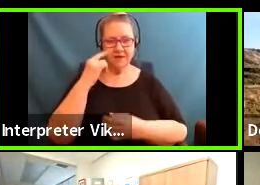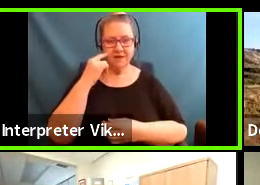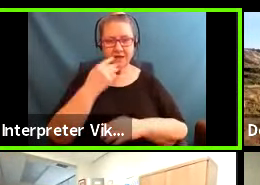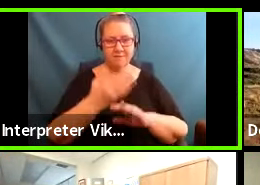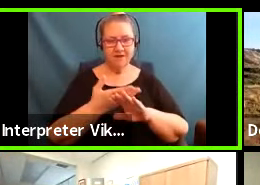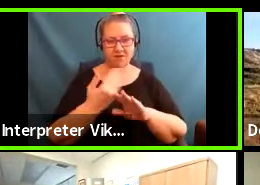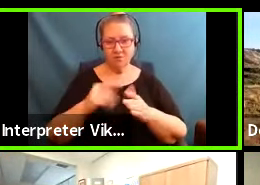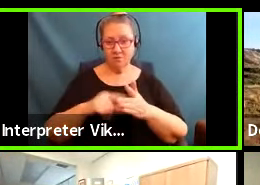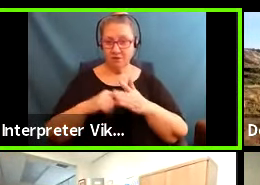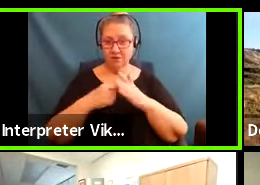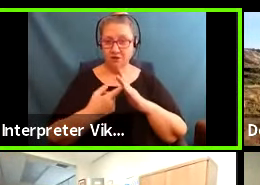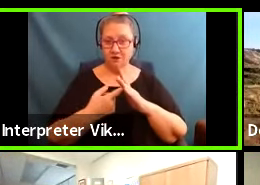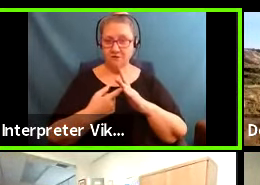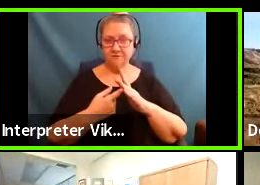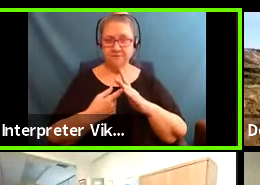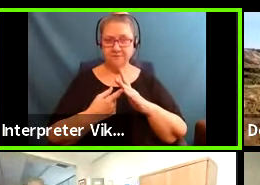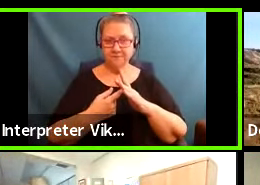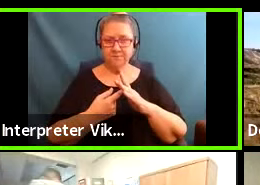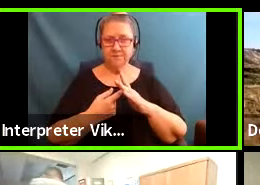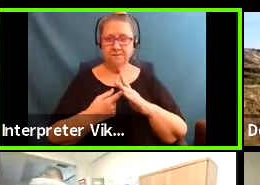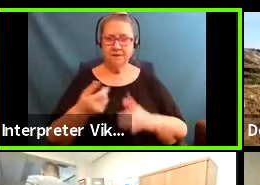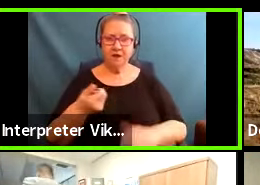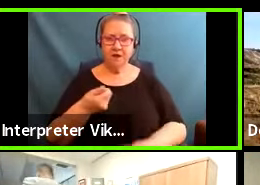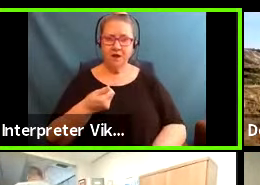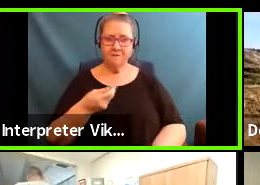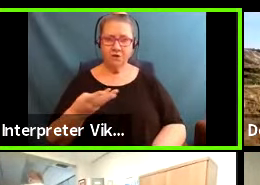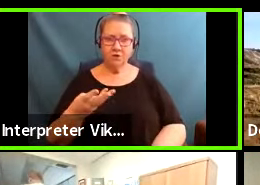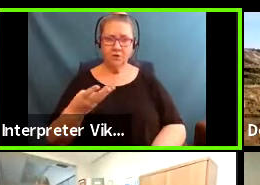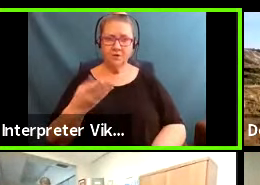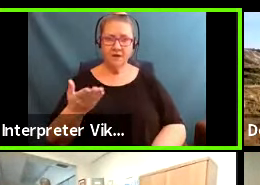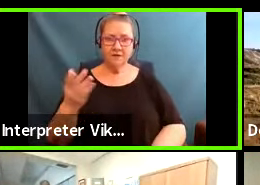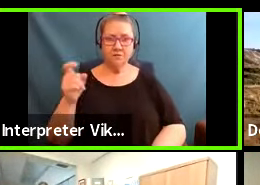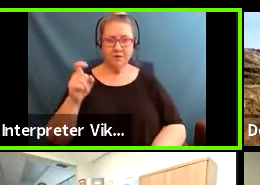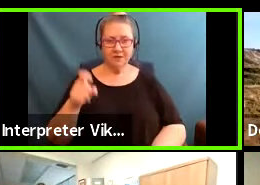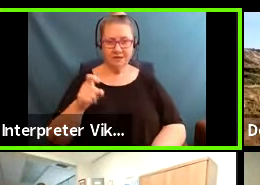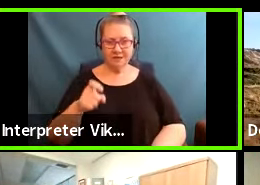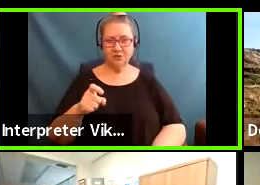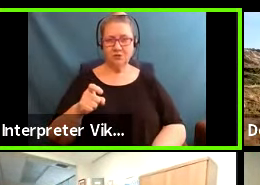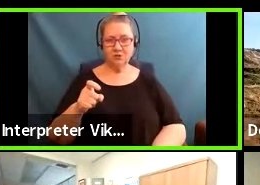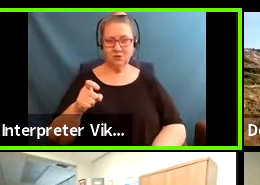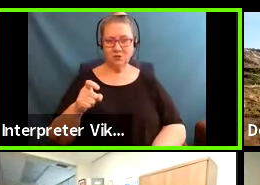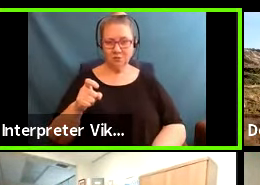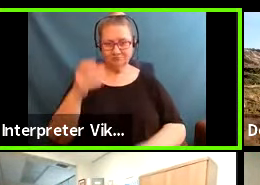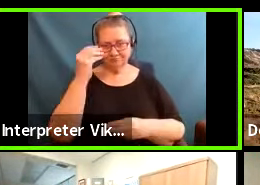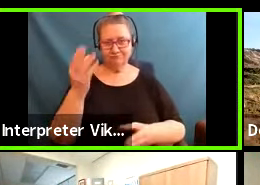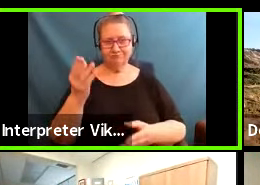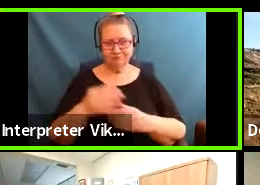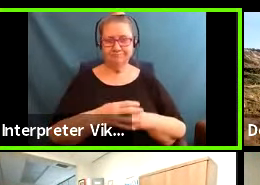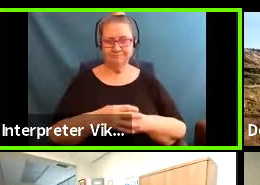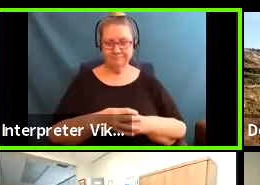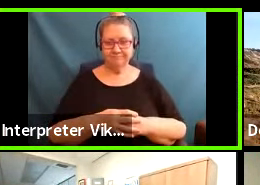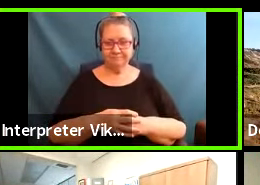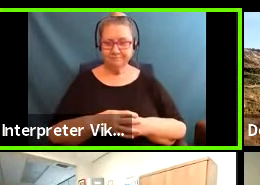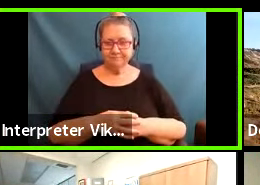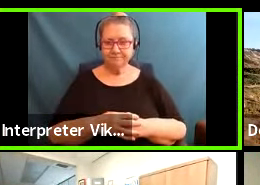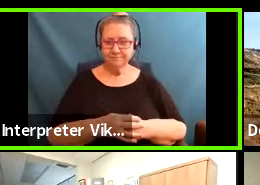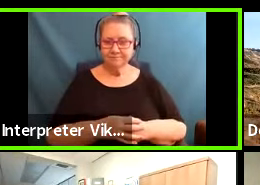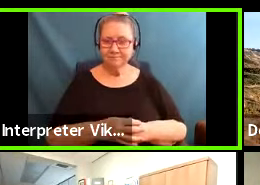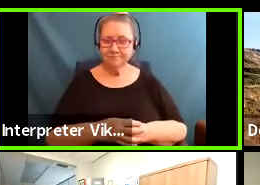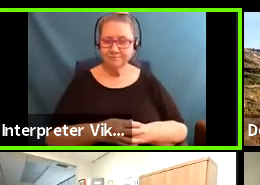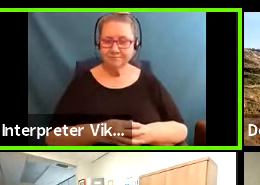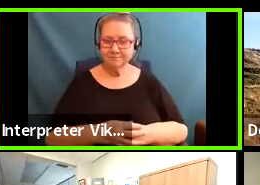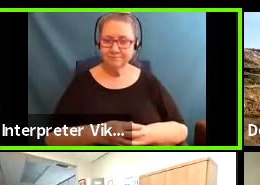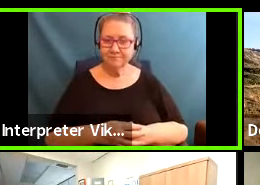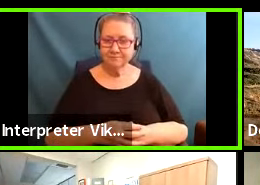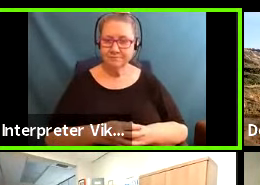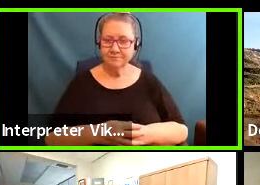we jump in, there's a couple kind of just key updates that I've been asked to follow up on as far as some questions that have come